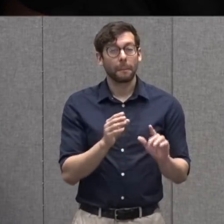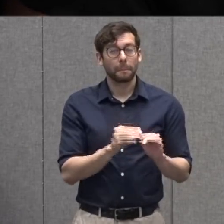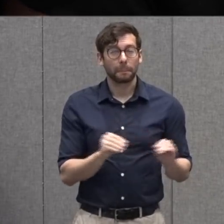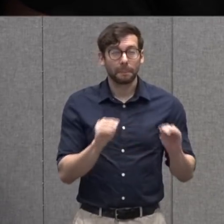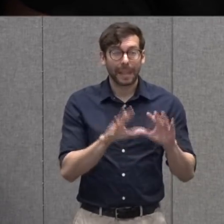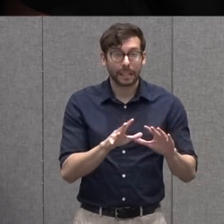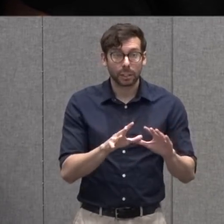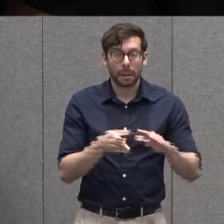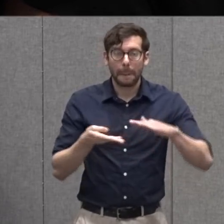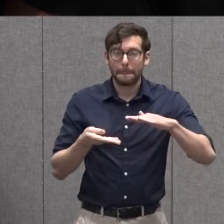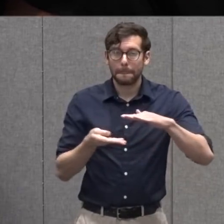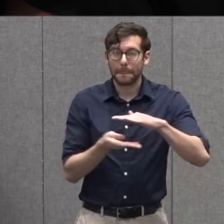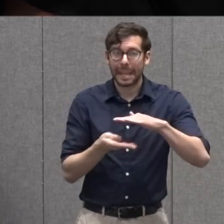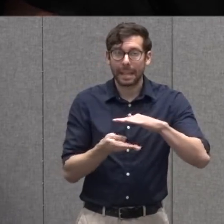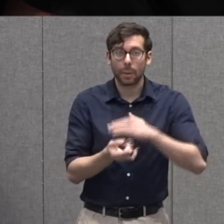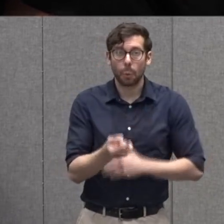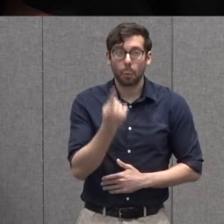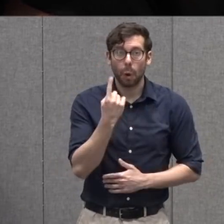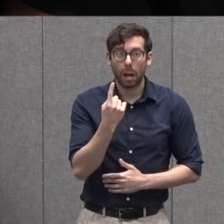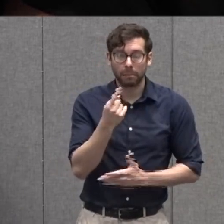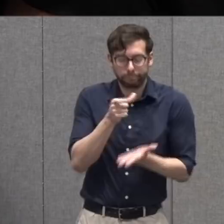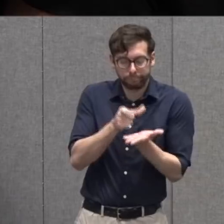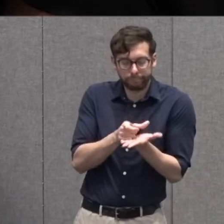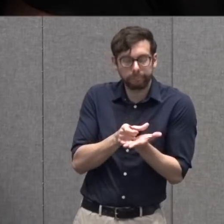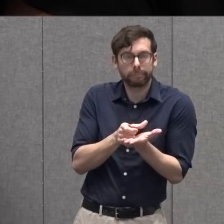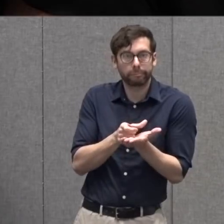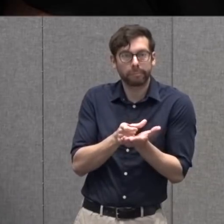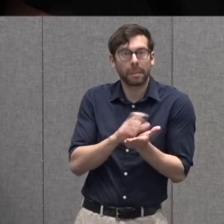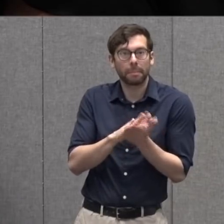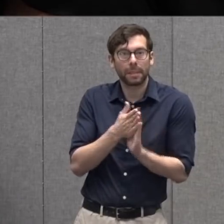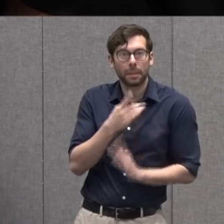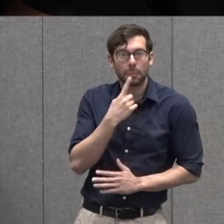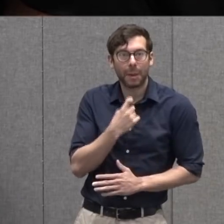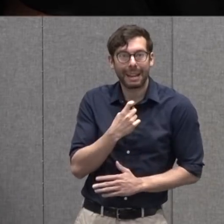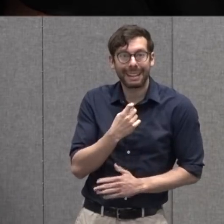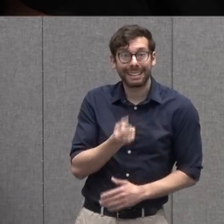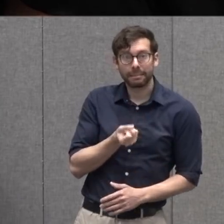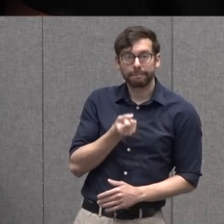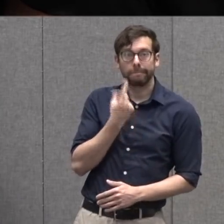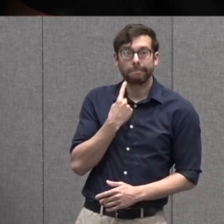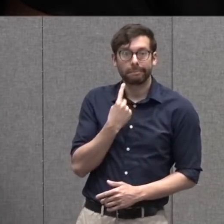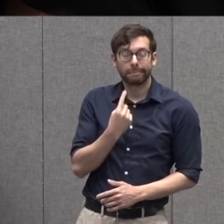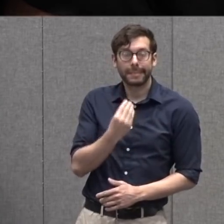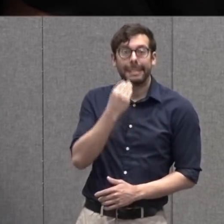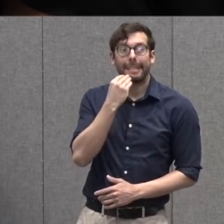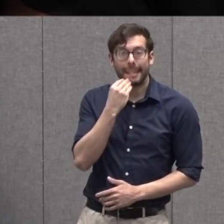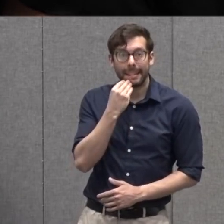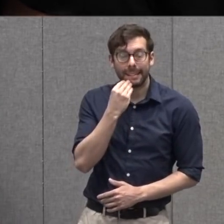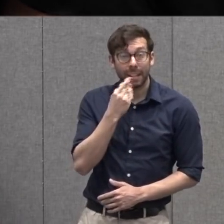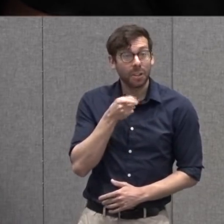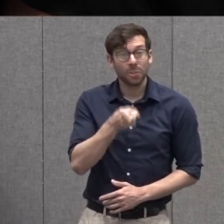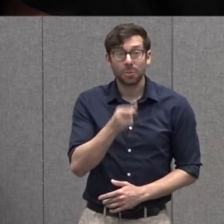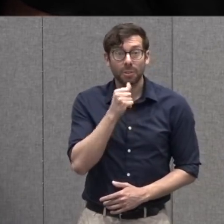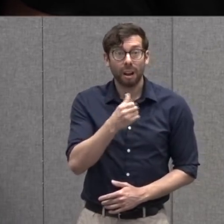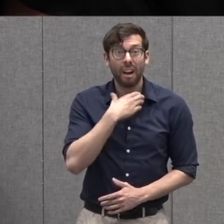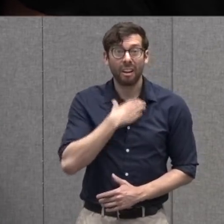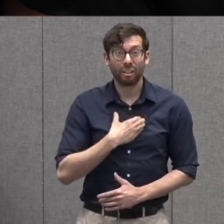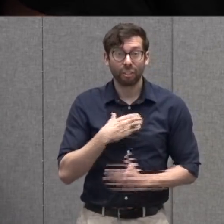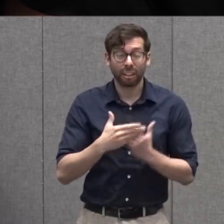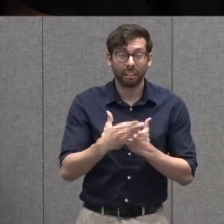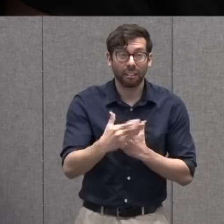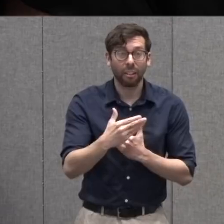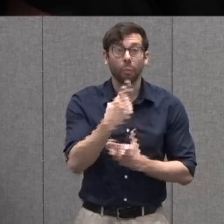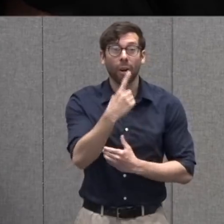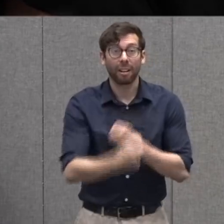eat it. You will not be hungry again for a whole year. Bury the other seed in the